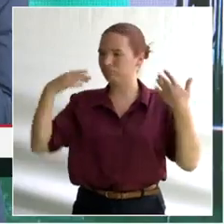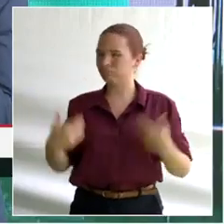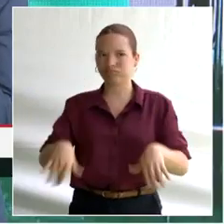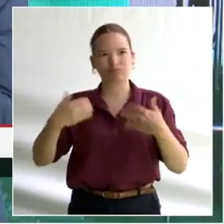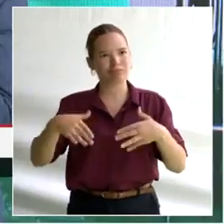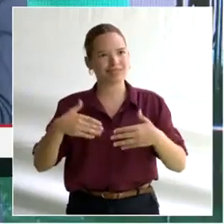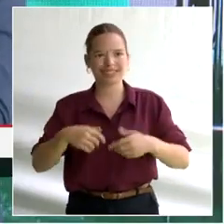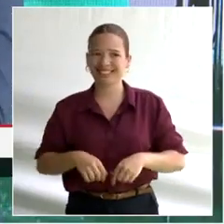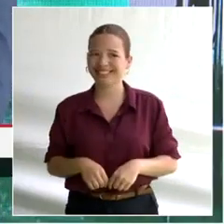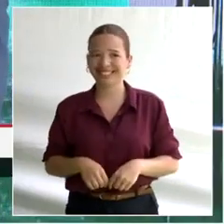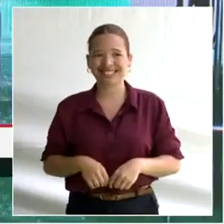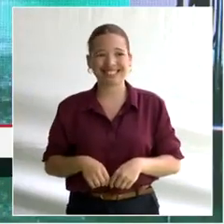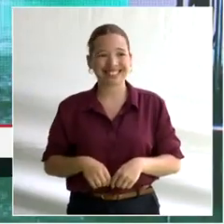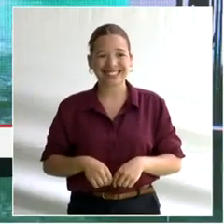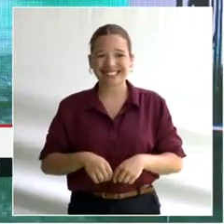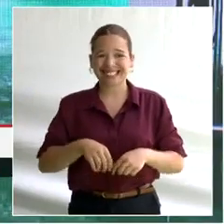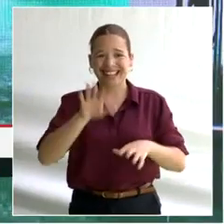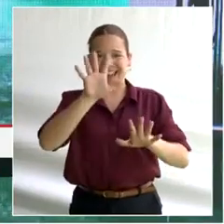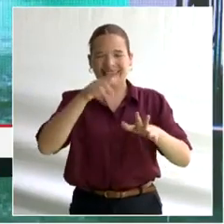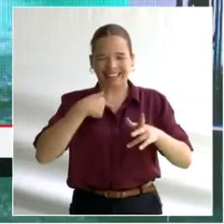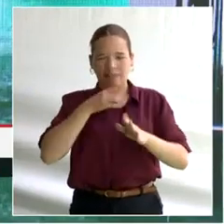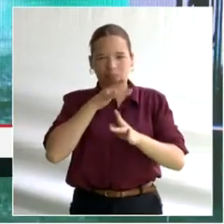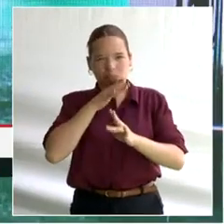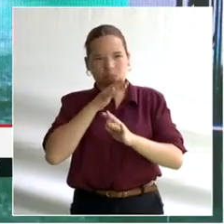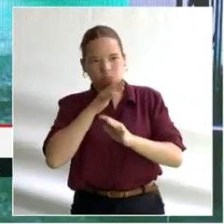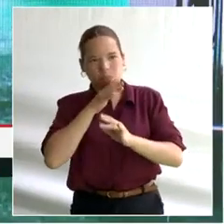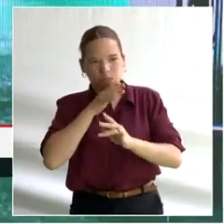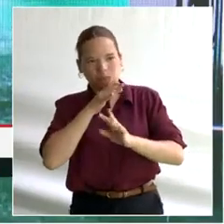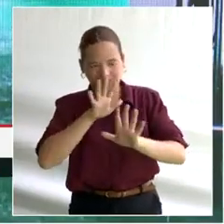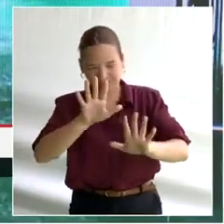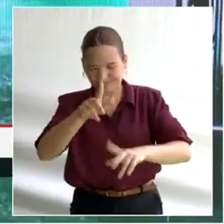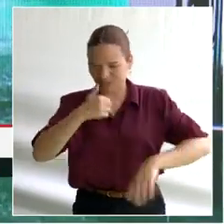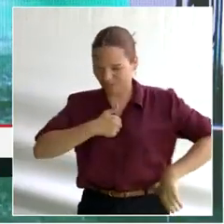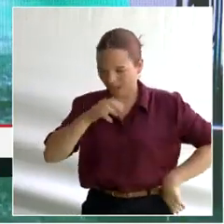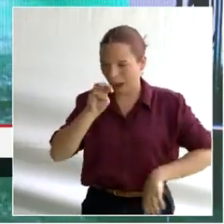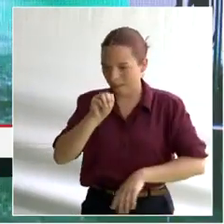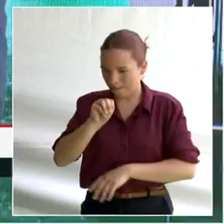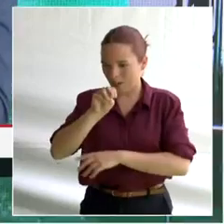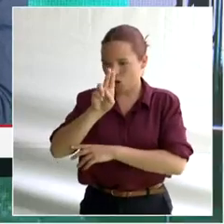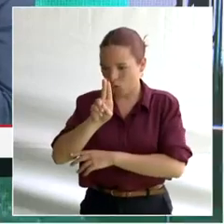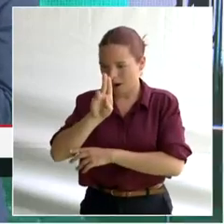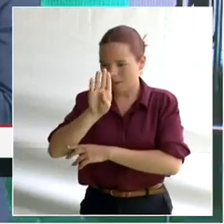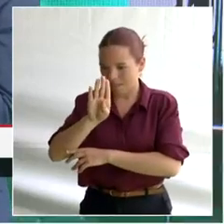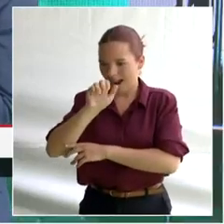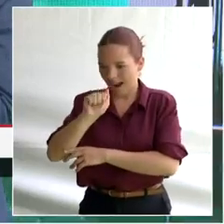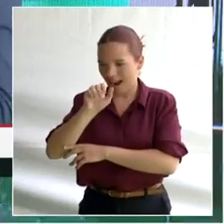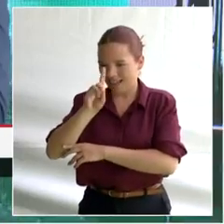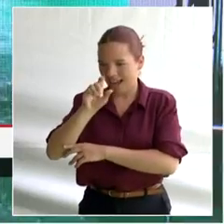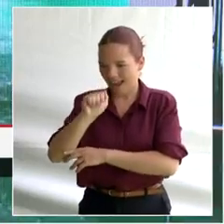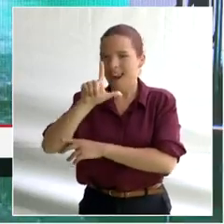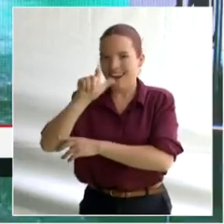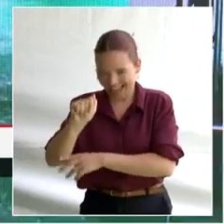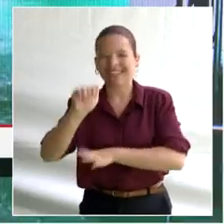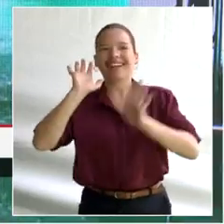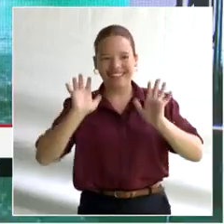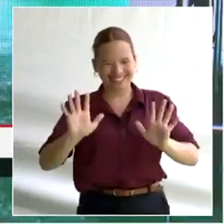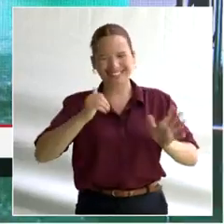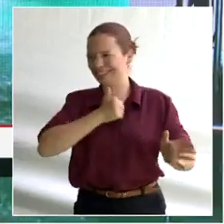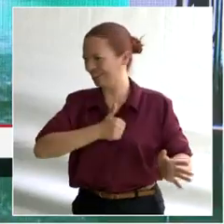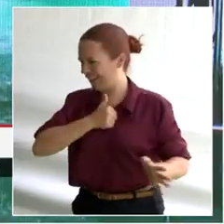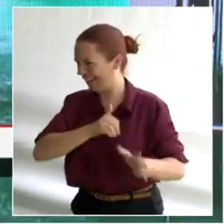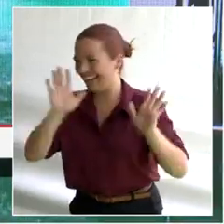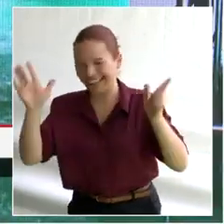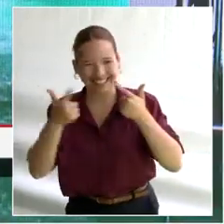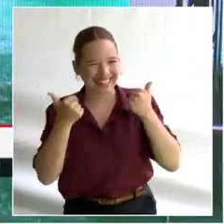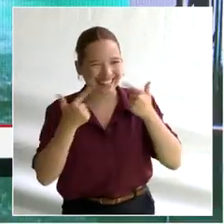pronounce Mubadala this week. I have learned it, and their fan activation is going to teach everyone in Washington how to. I'd be remiss